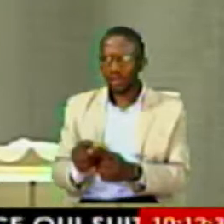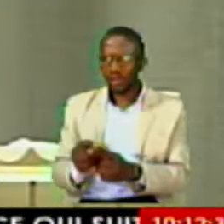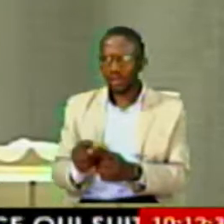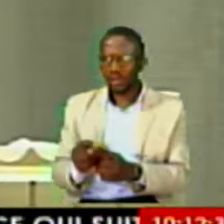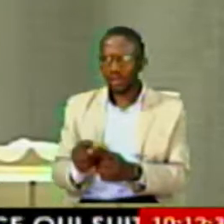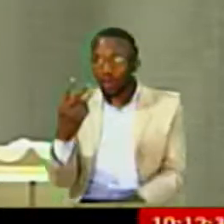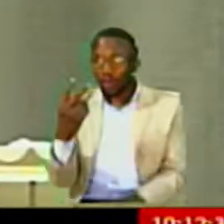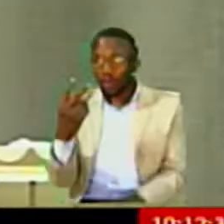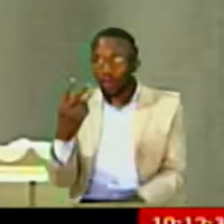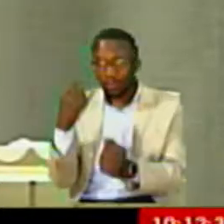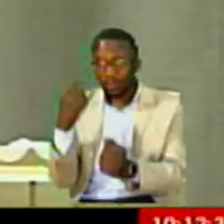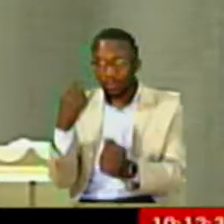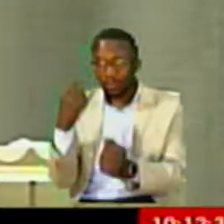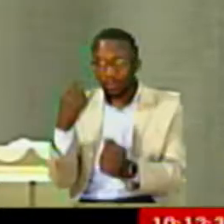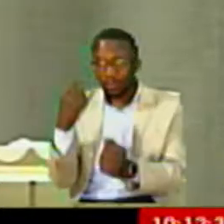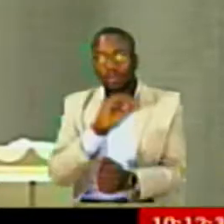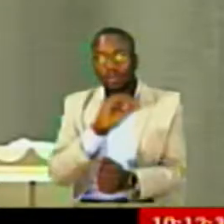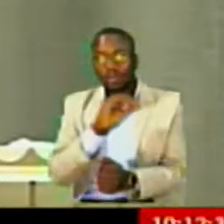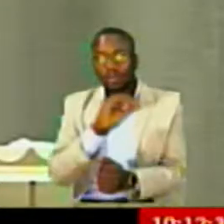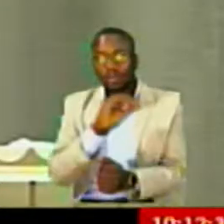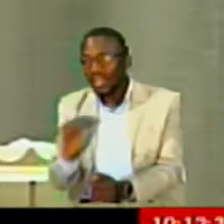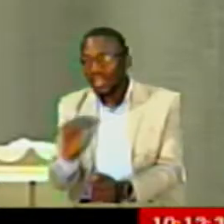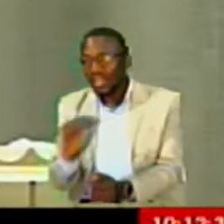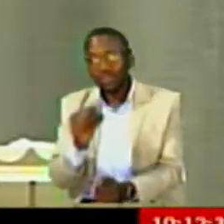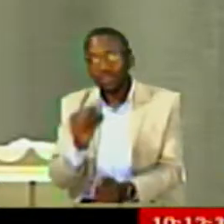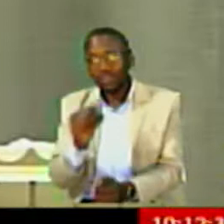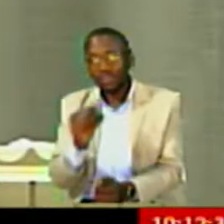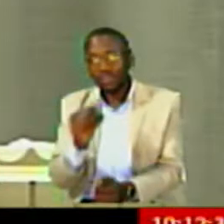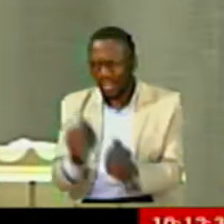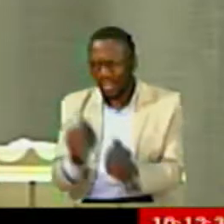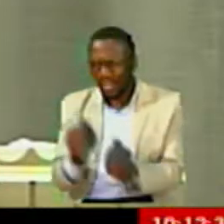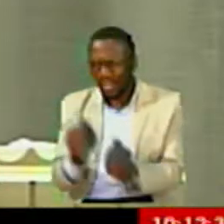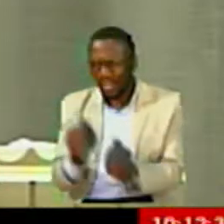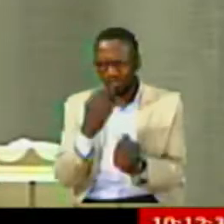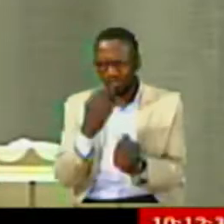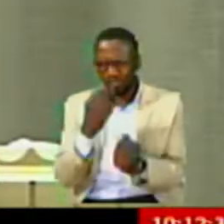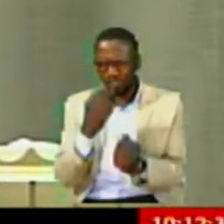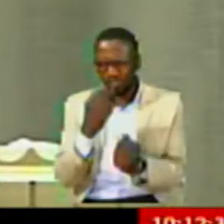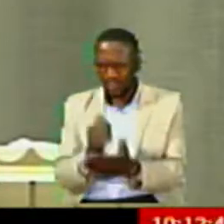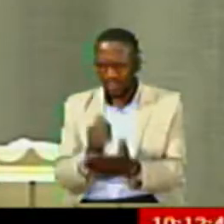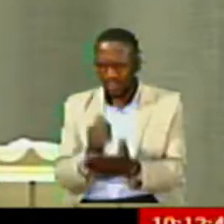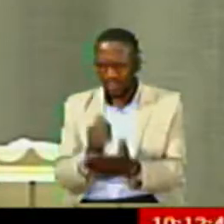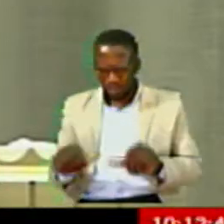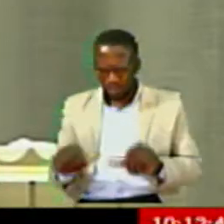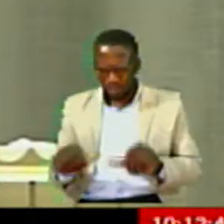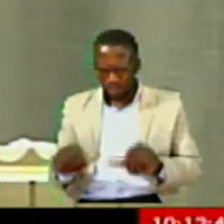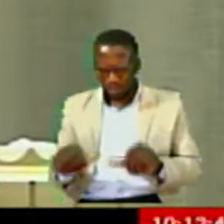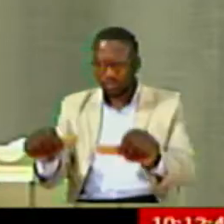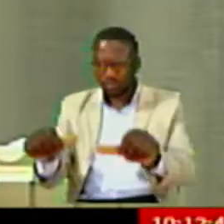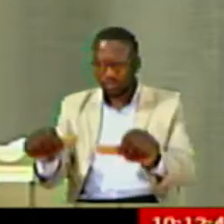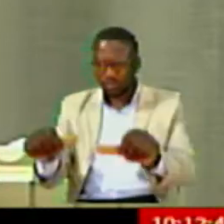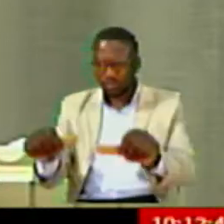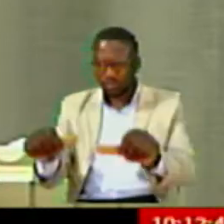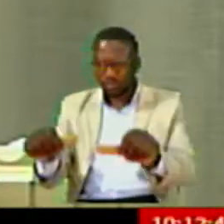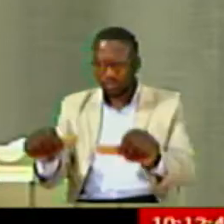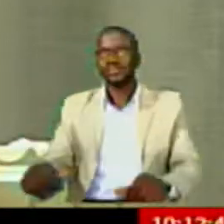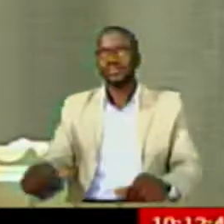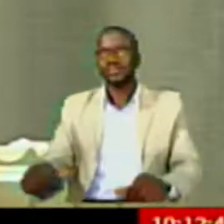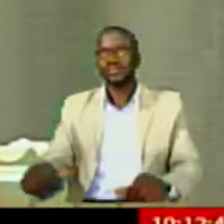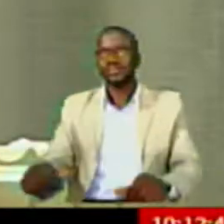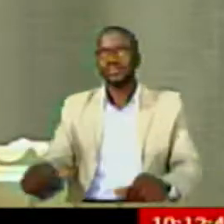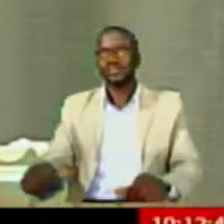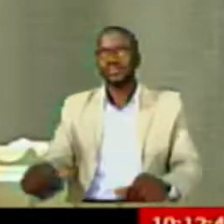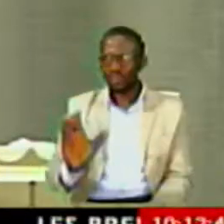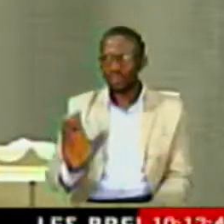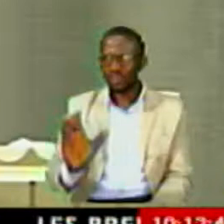invisible things. Amen. Amen. Mais si vous continuez dans le chapitre 1 de Jean, but if you carry on